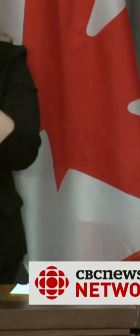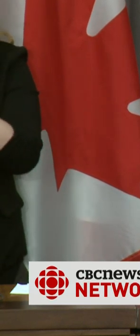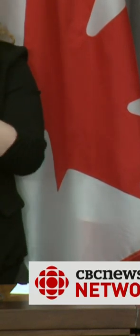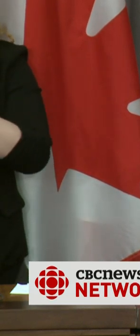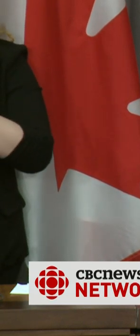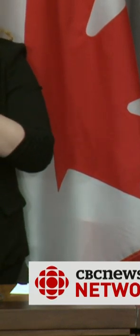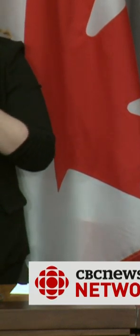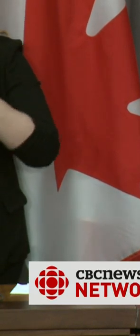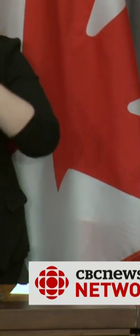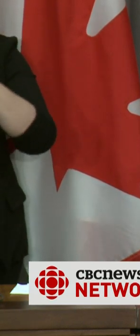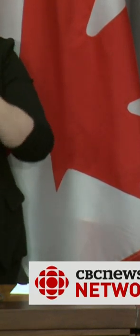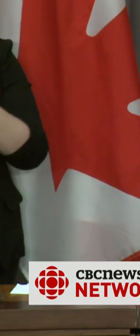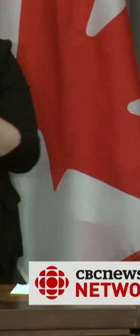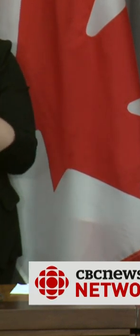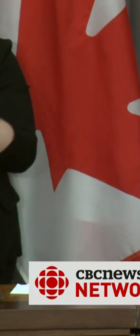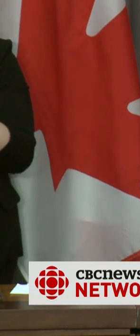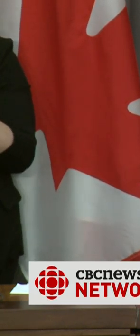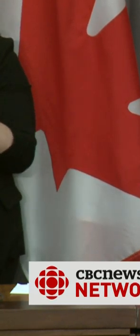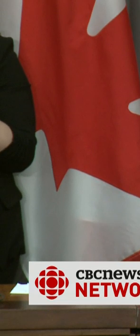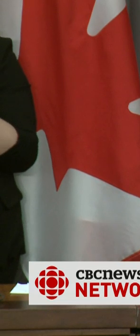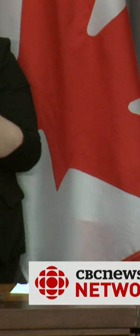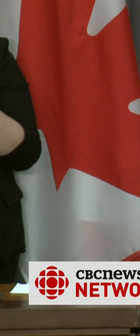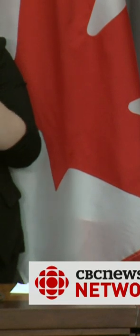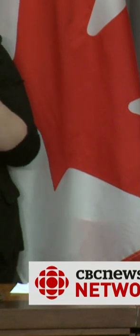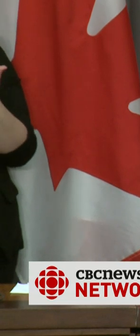with essential